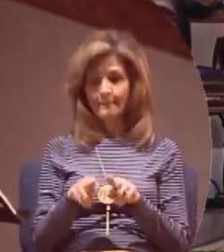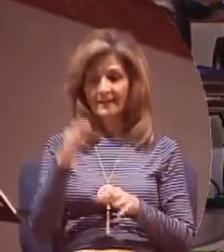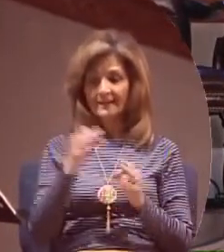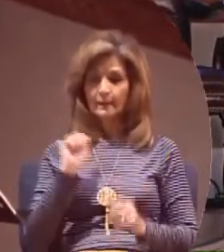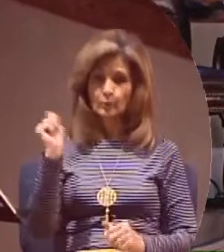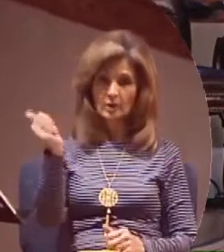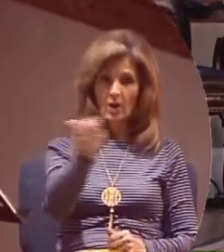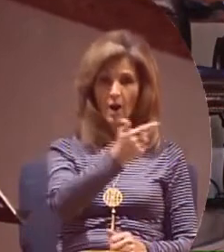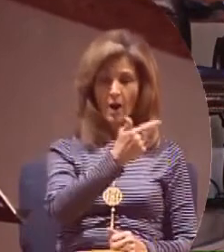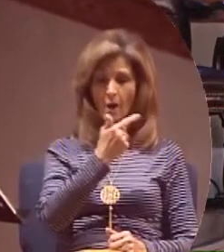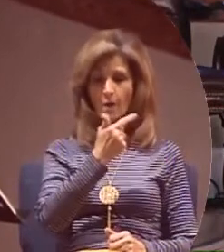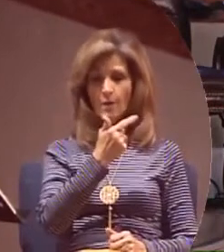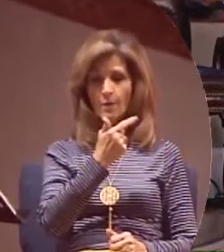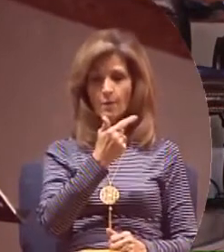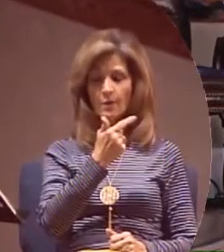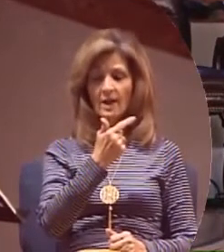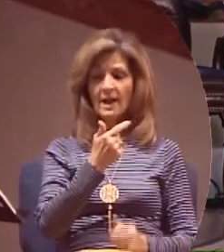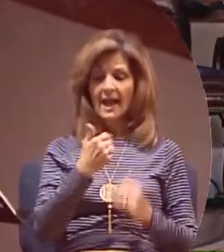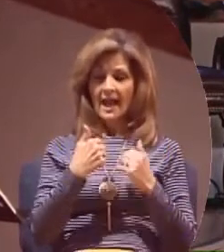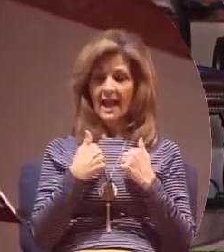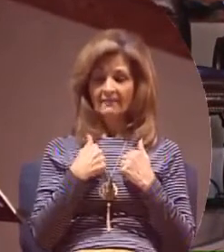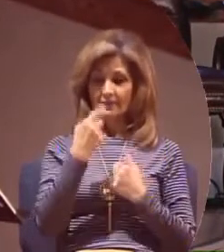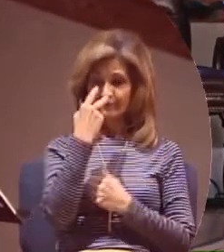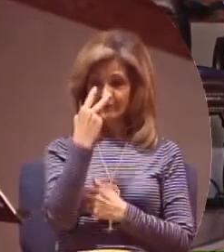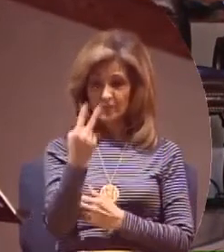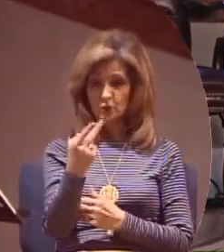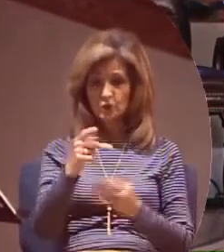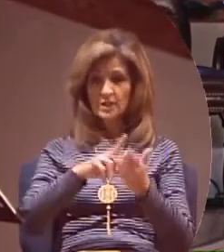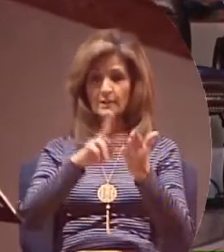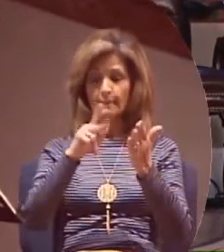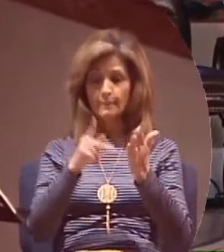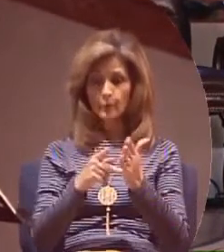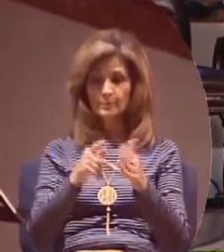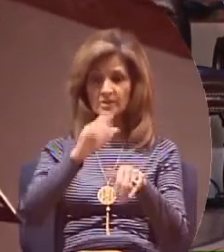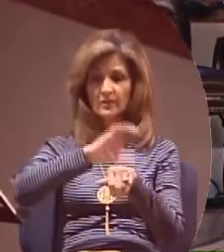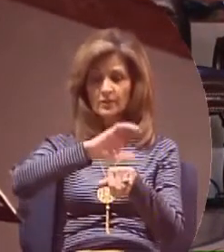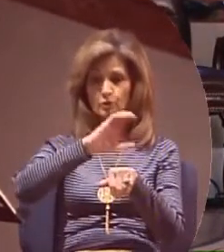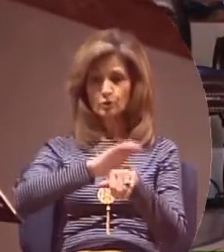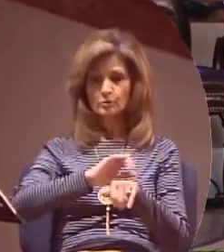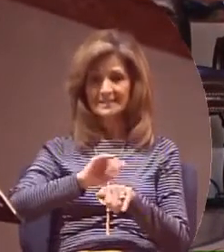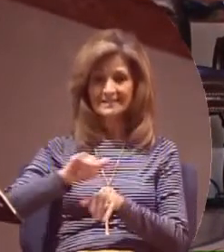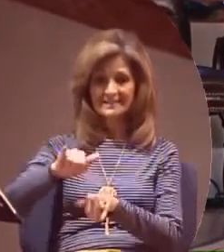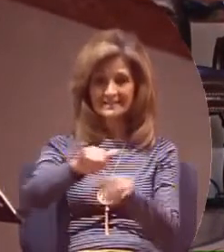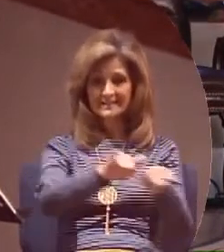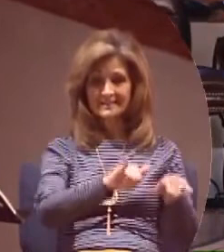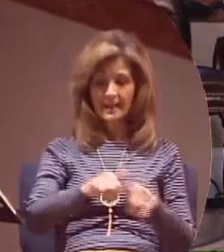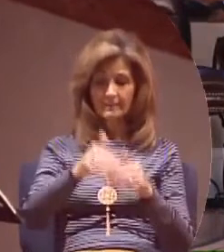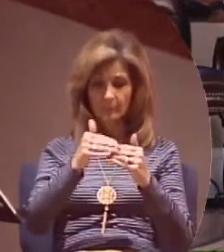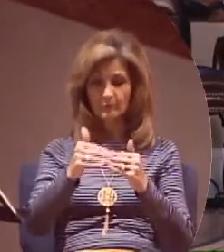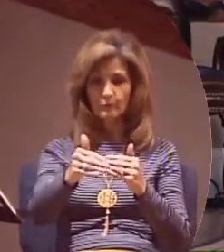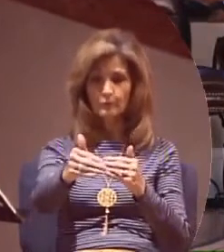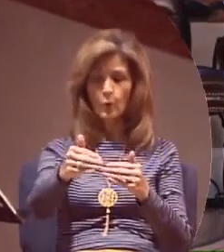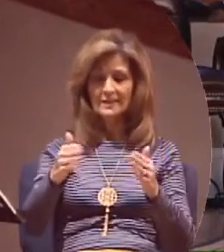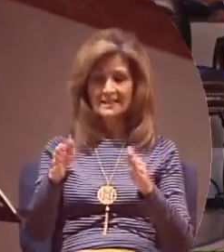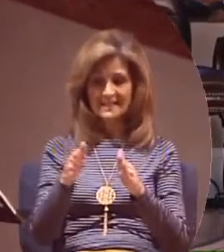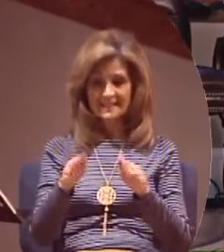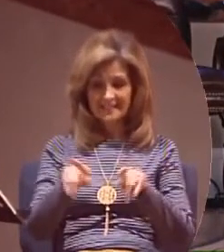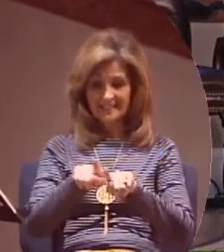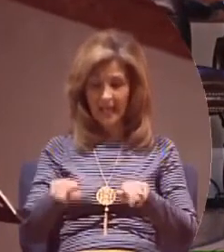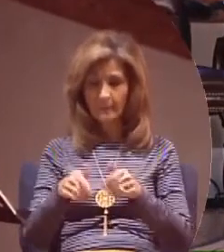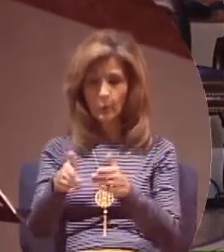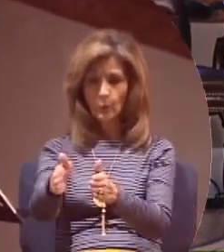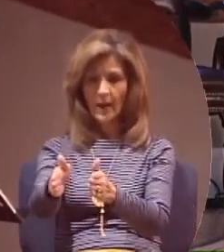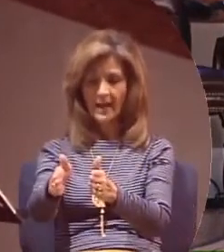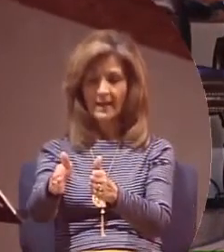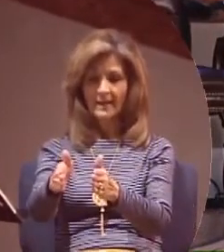we all get the vision of what the purpose of the church is. Moving forward in the same direction,